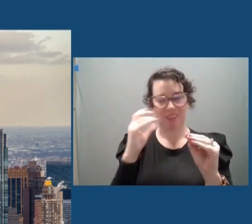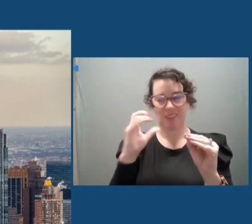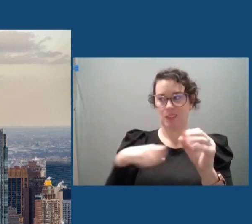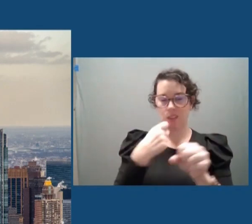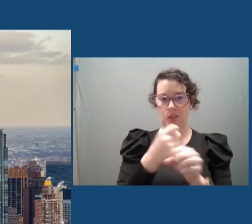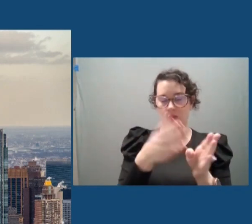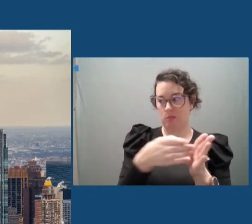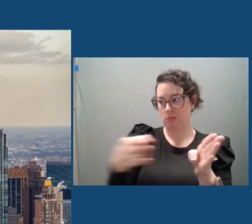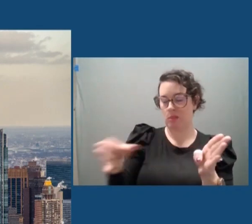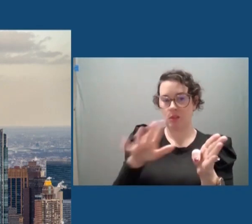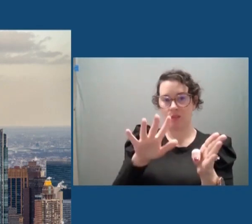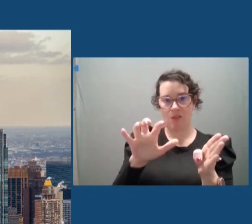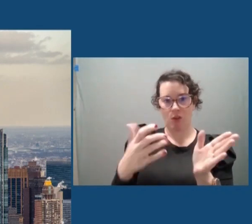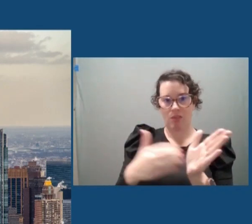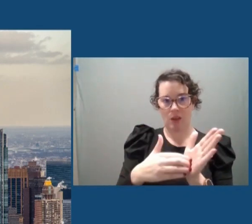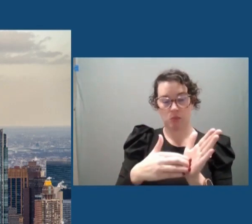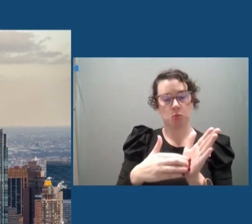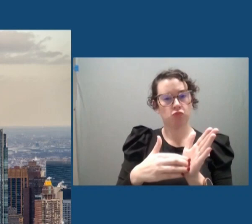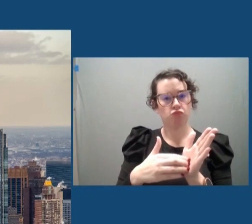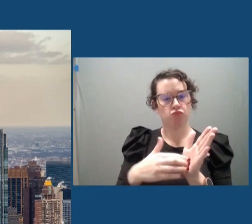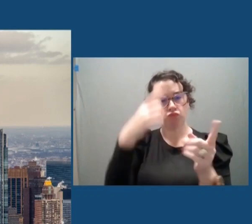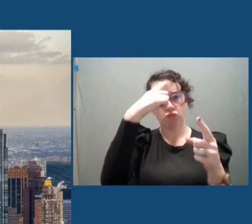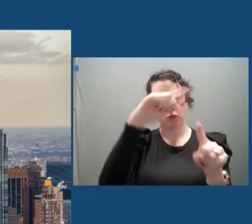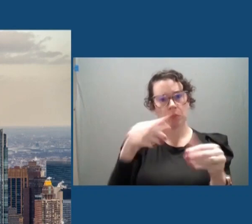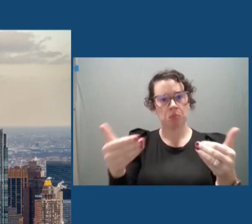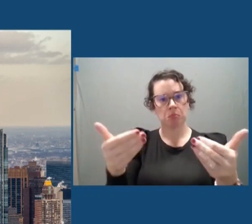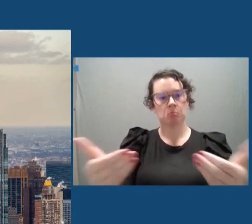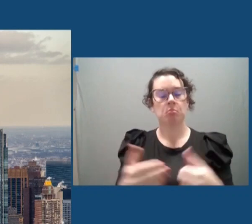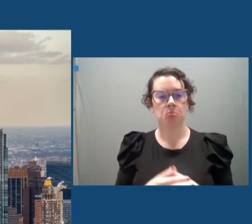agree. Let them build.